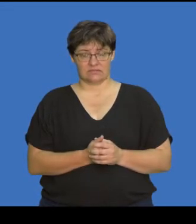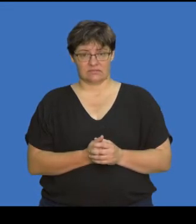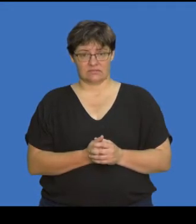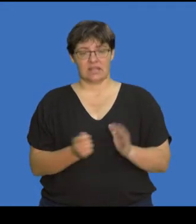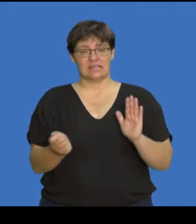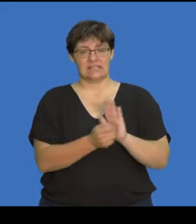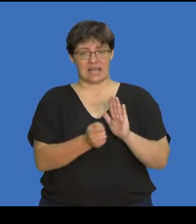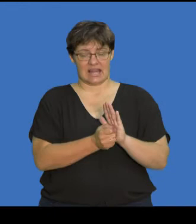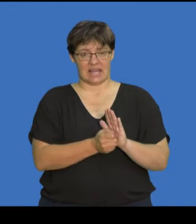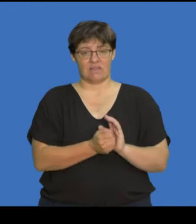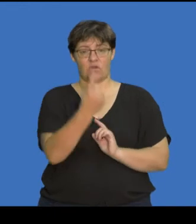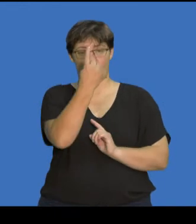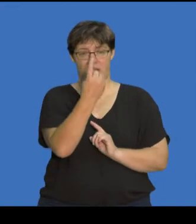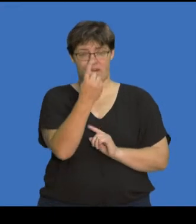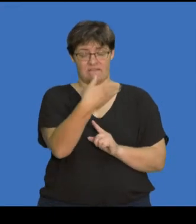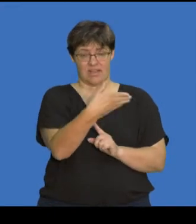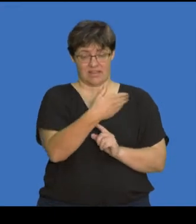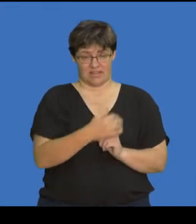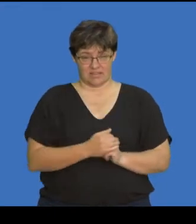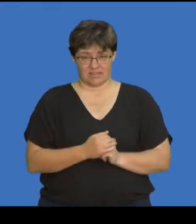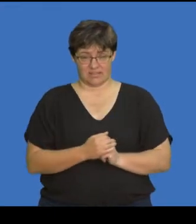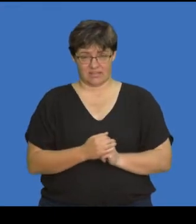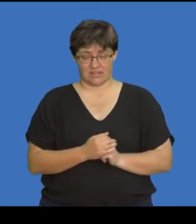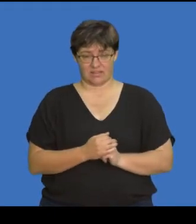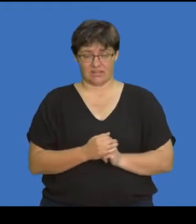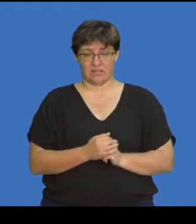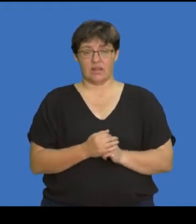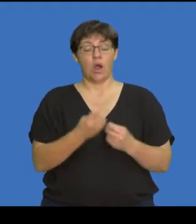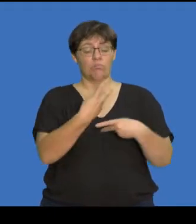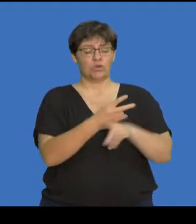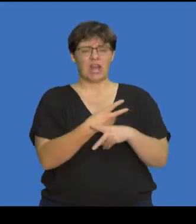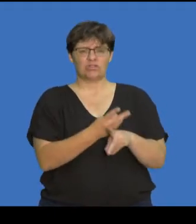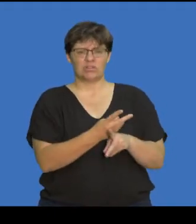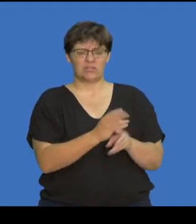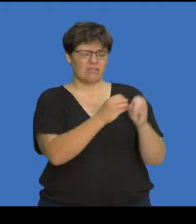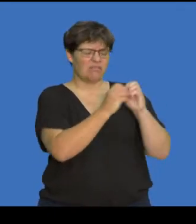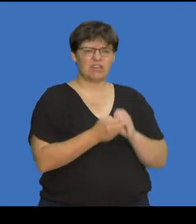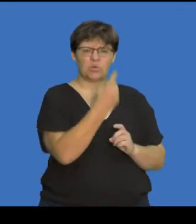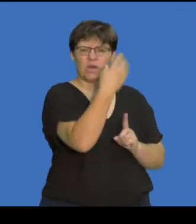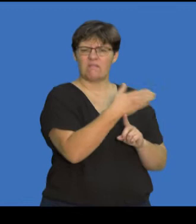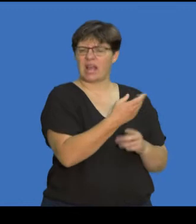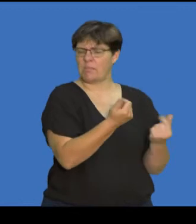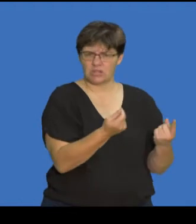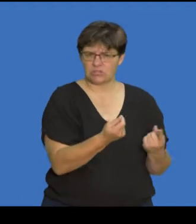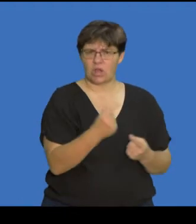selling price per flag, right? Our cost of production per flag, our gross